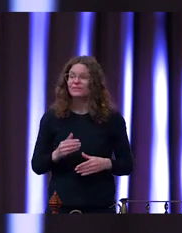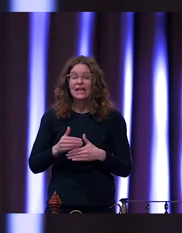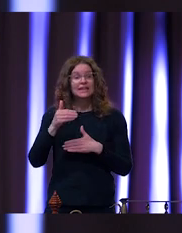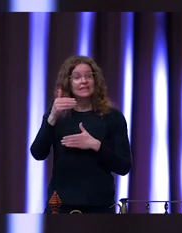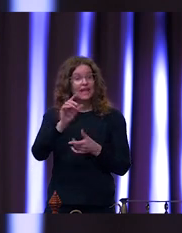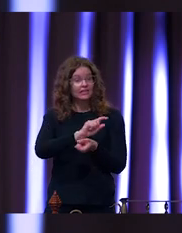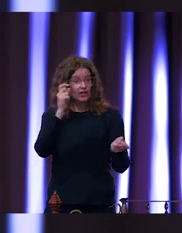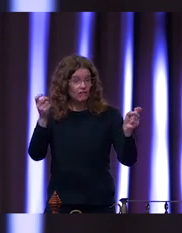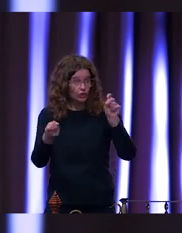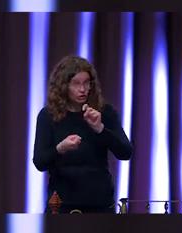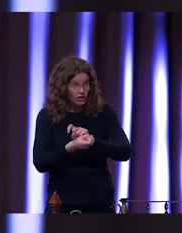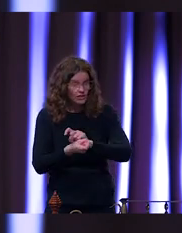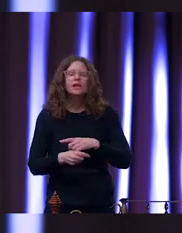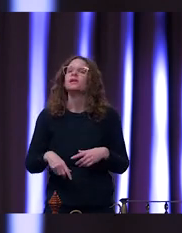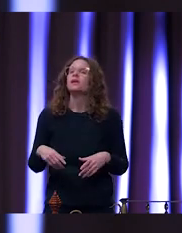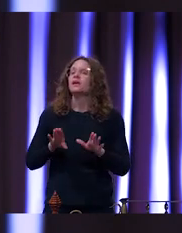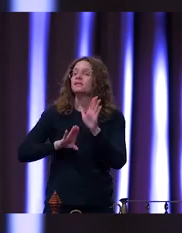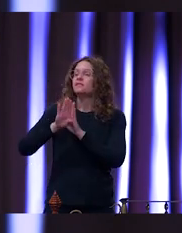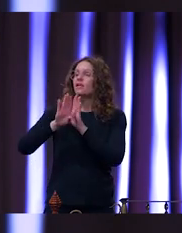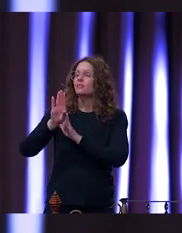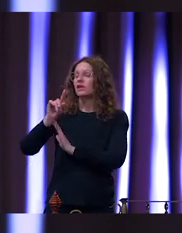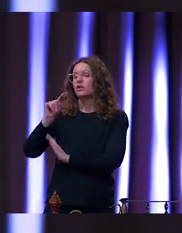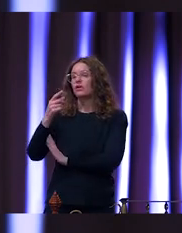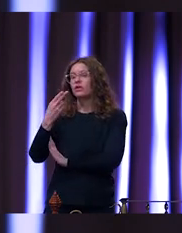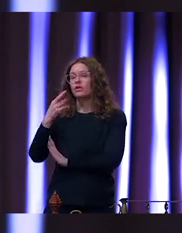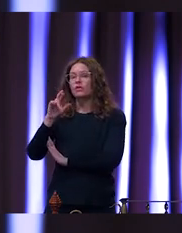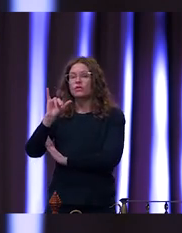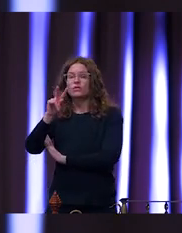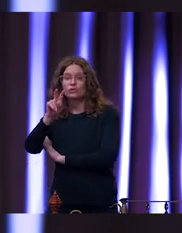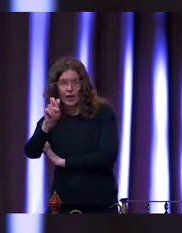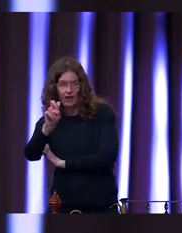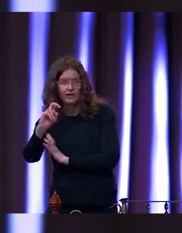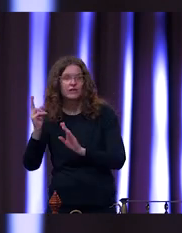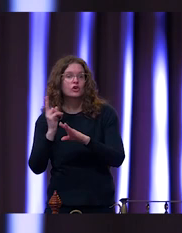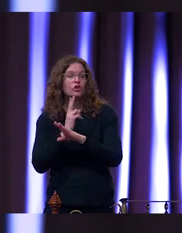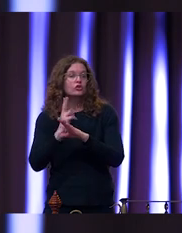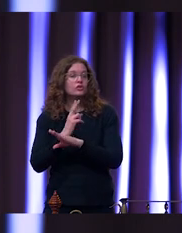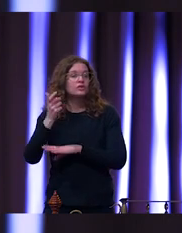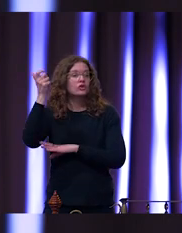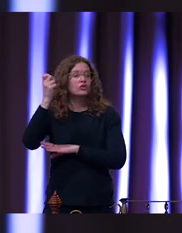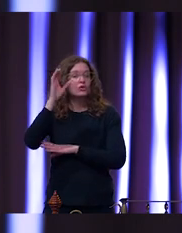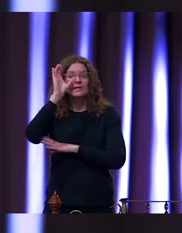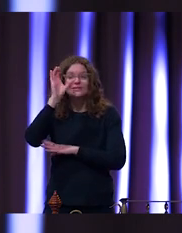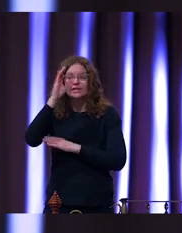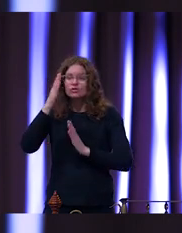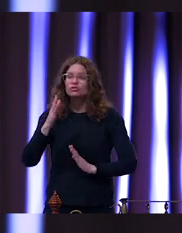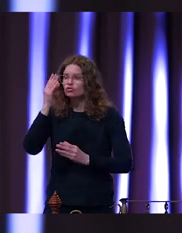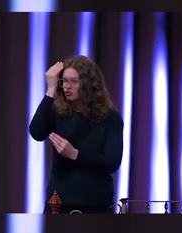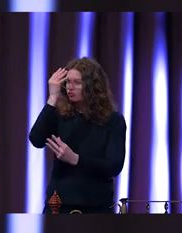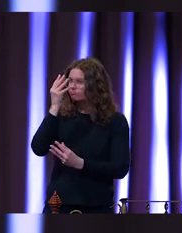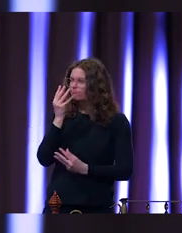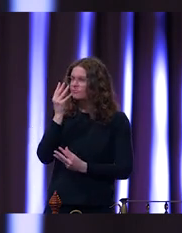evolution is the development of Thrive and using grant seekers to actually tell us how to develop a